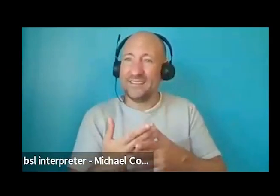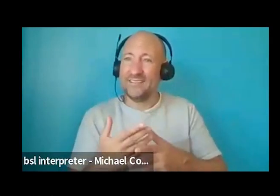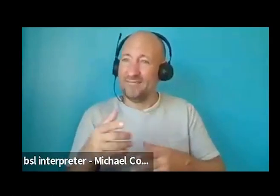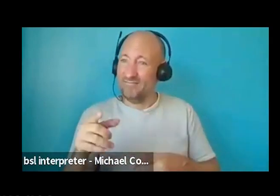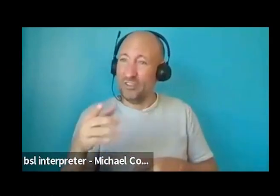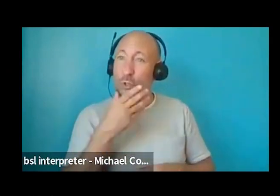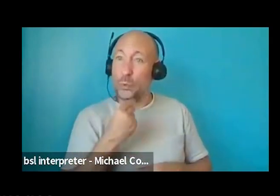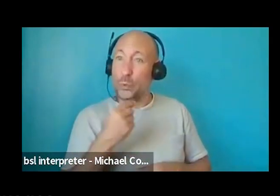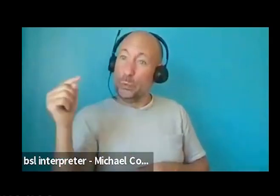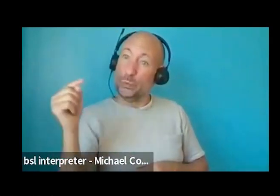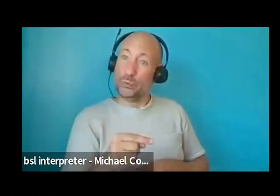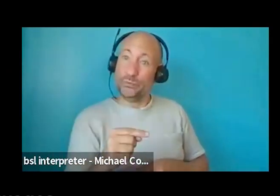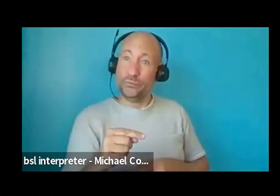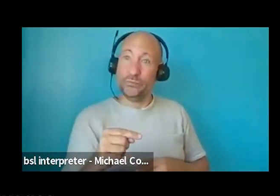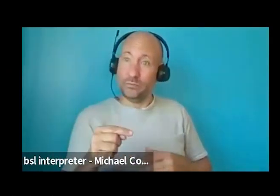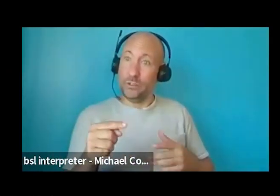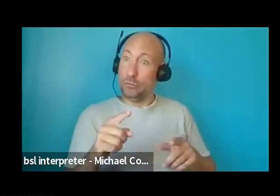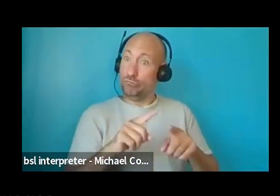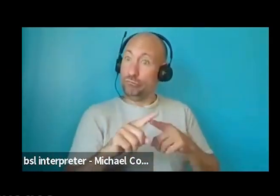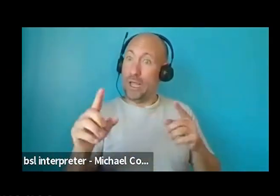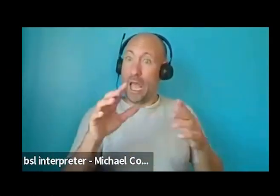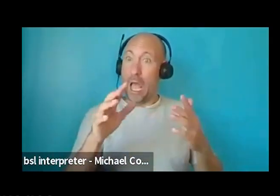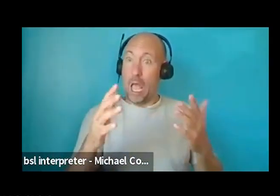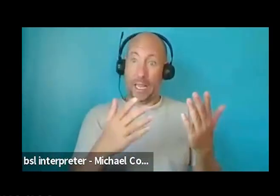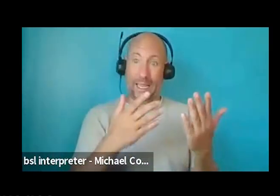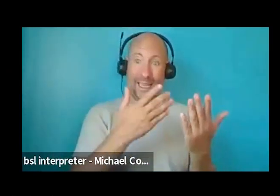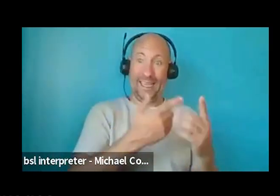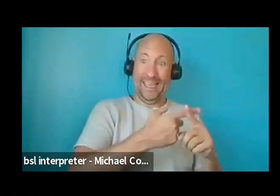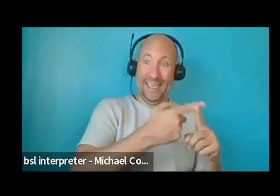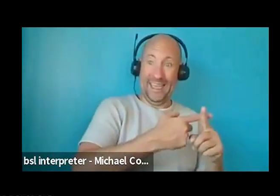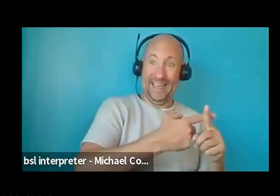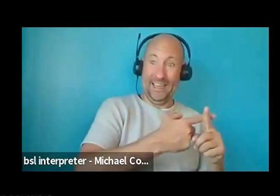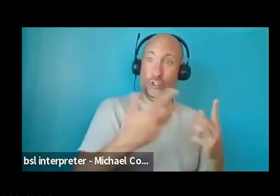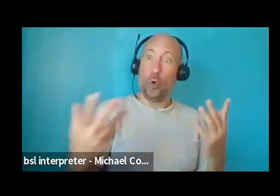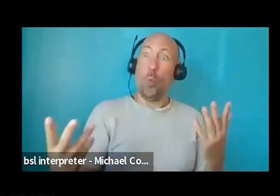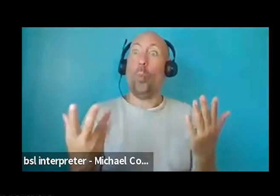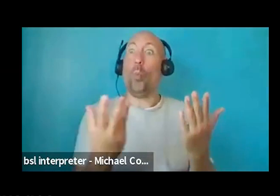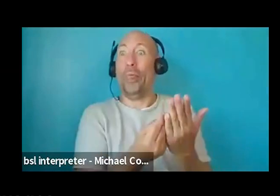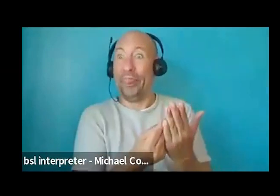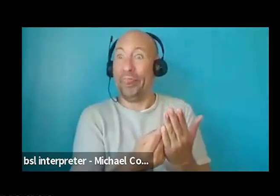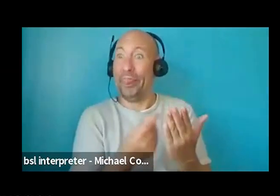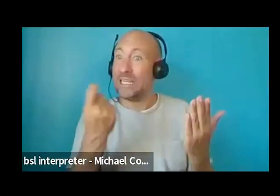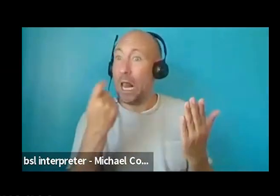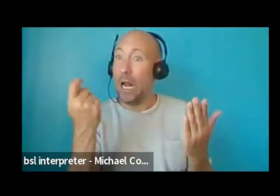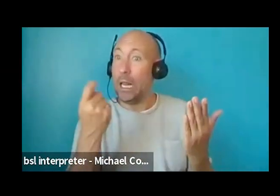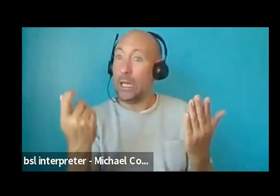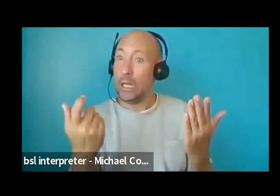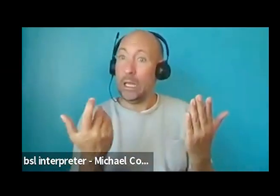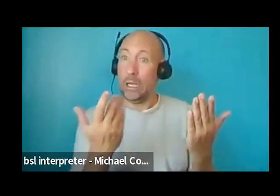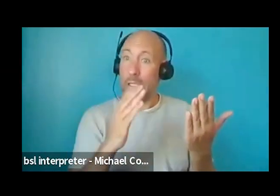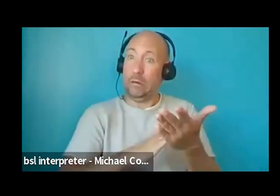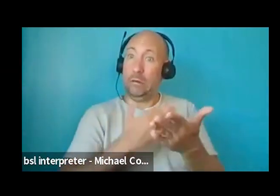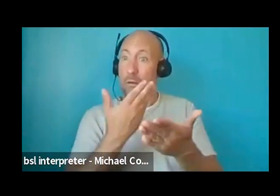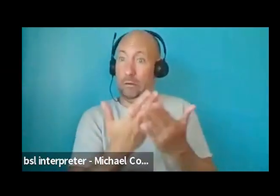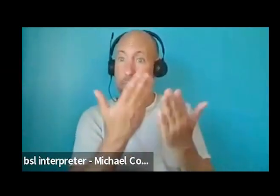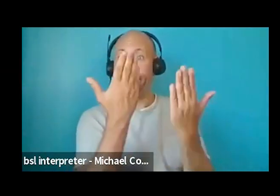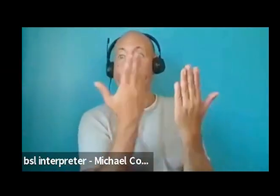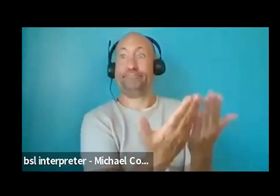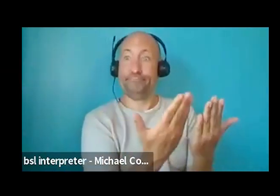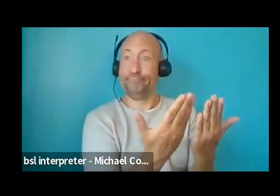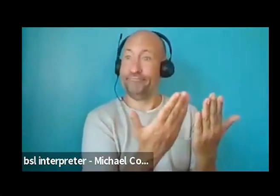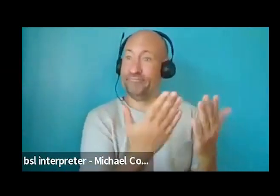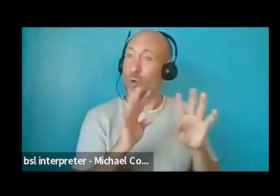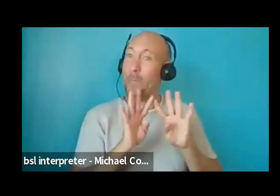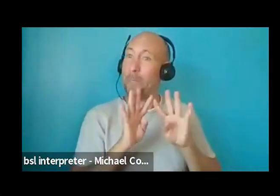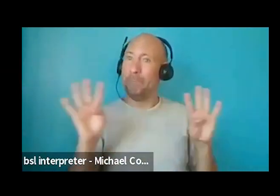to have both languages represented for the panelists whose preference